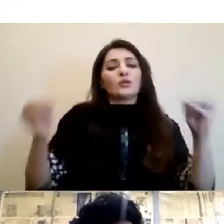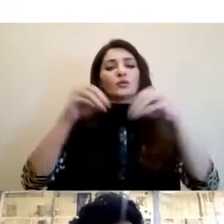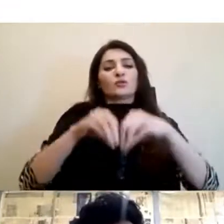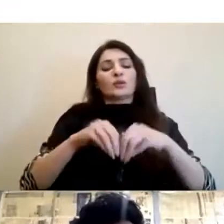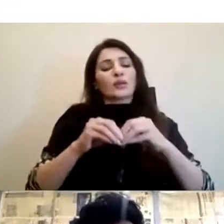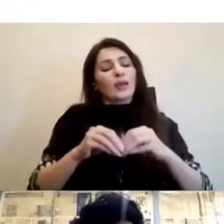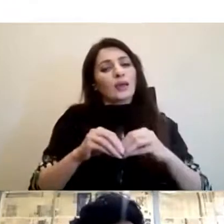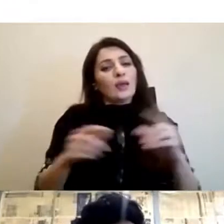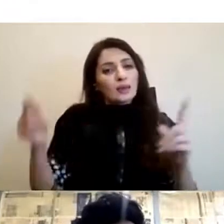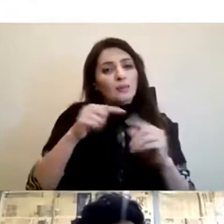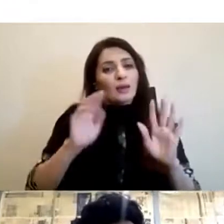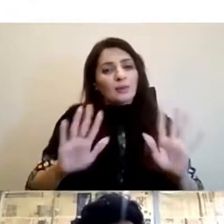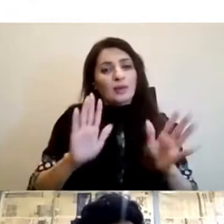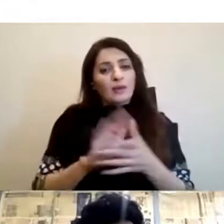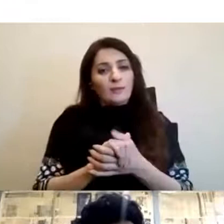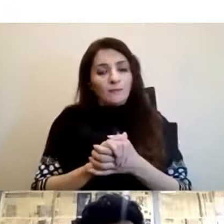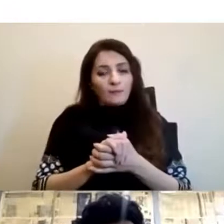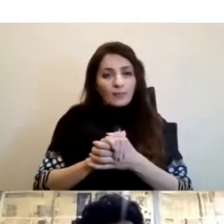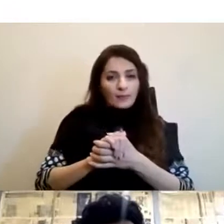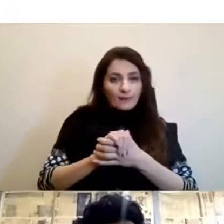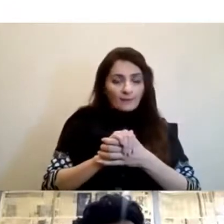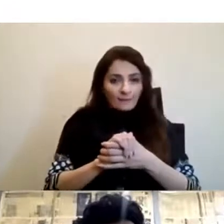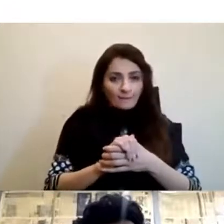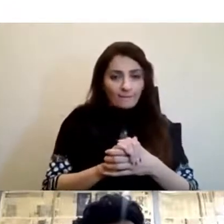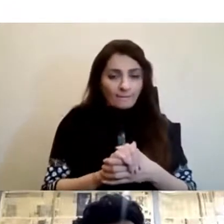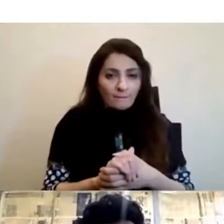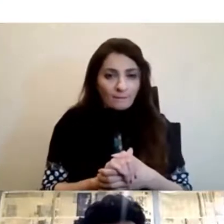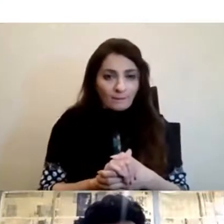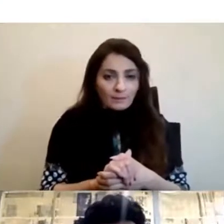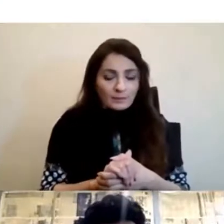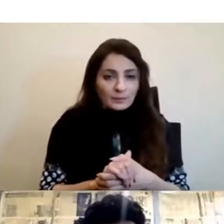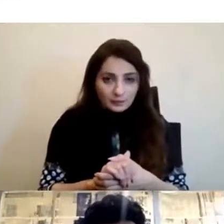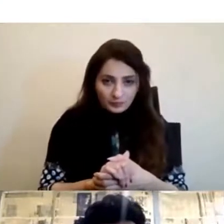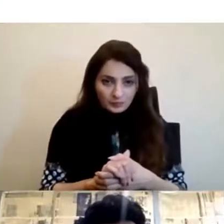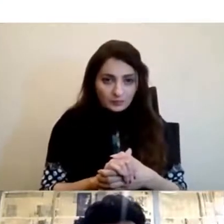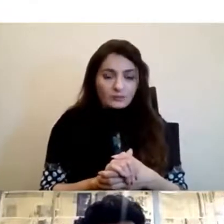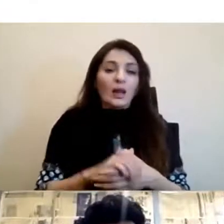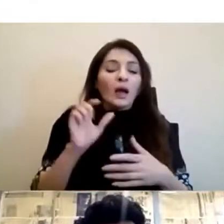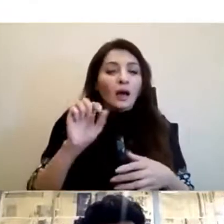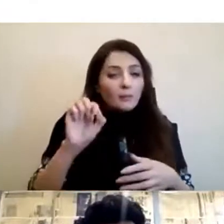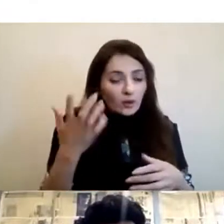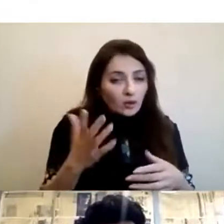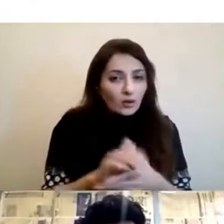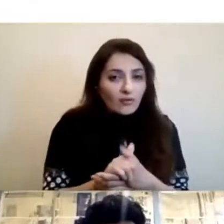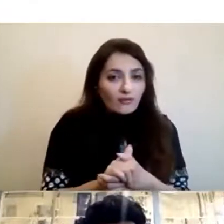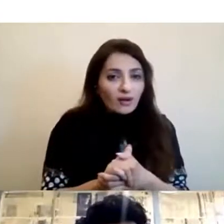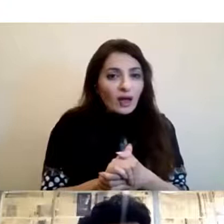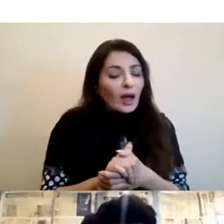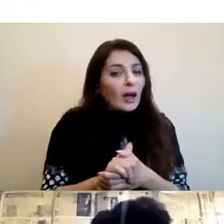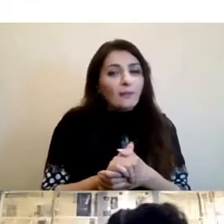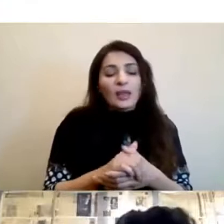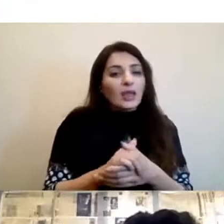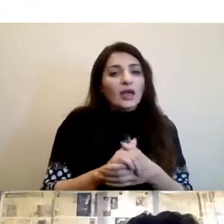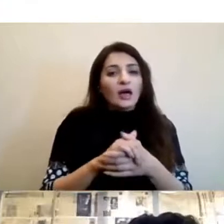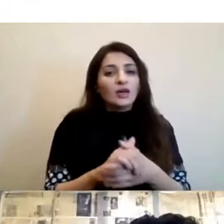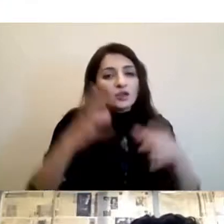the methodology is slightly different to the research that I presented earlier. Now, because of how we collected the data, we're actually able